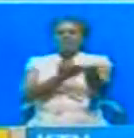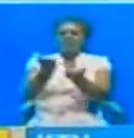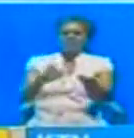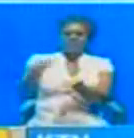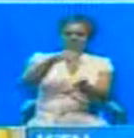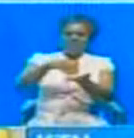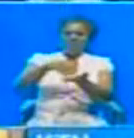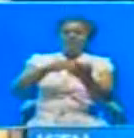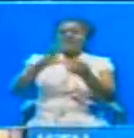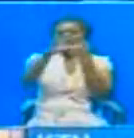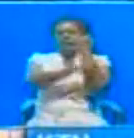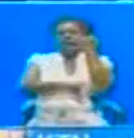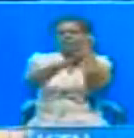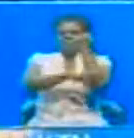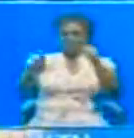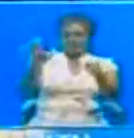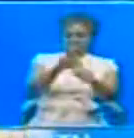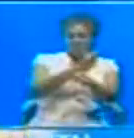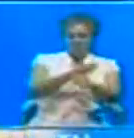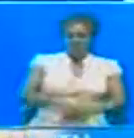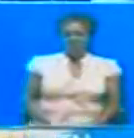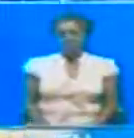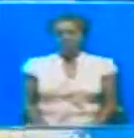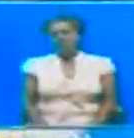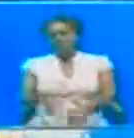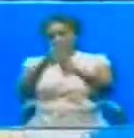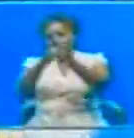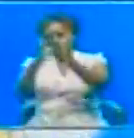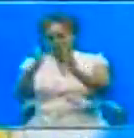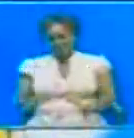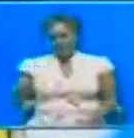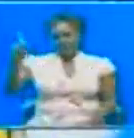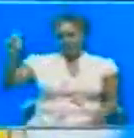every part of the country. Patrick Amimo, KTN.